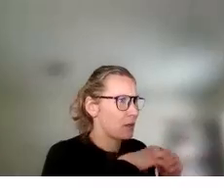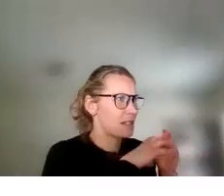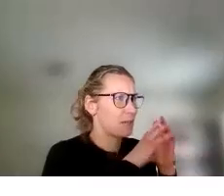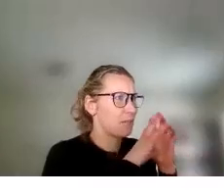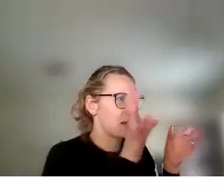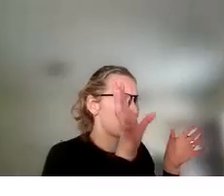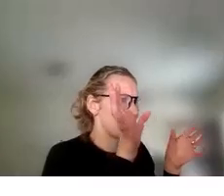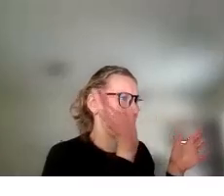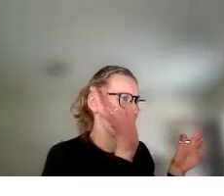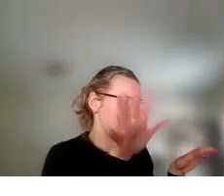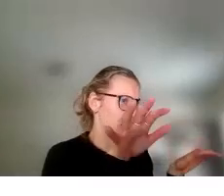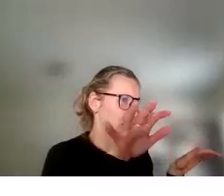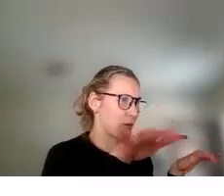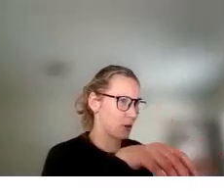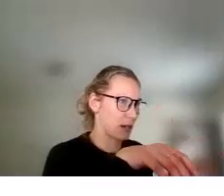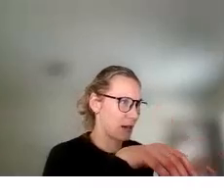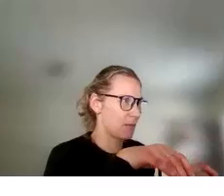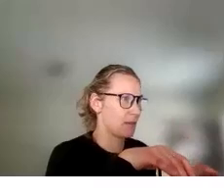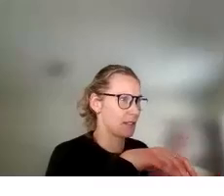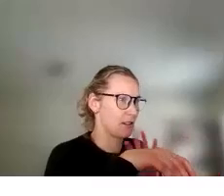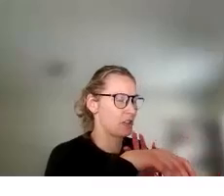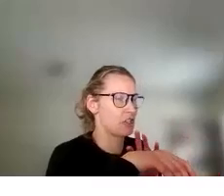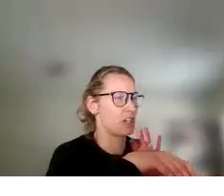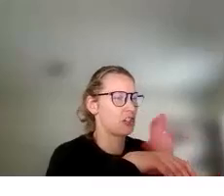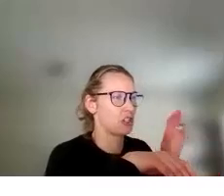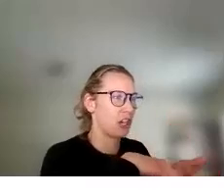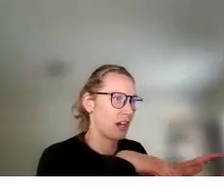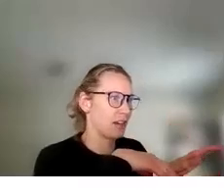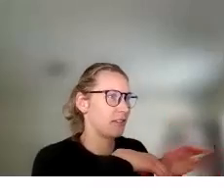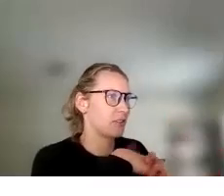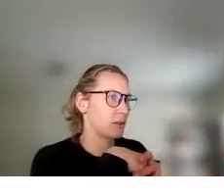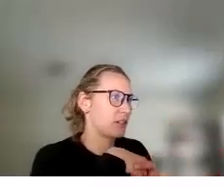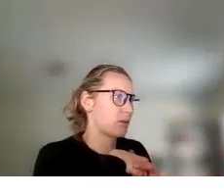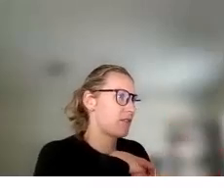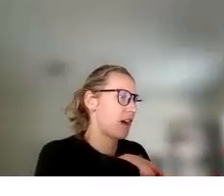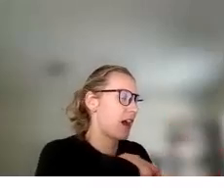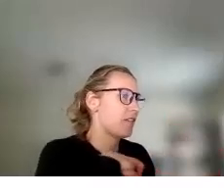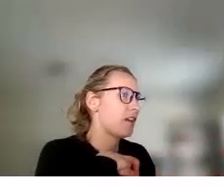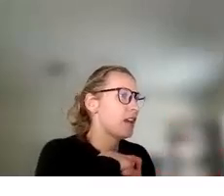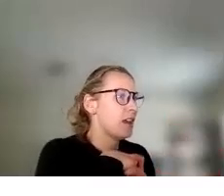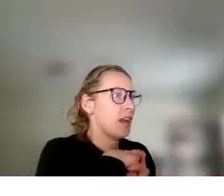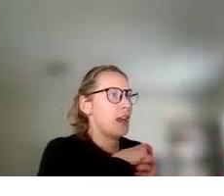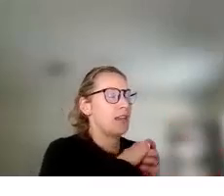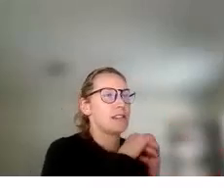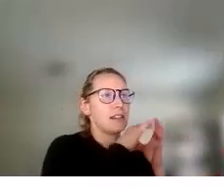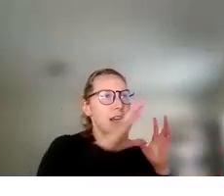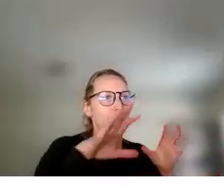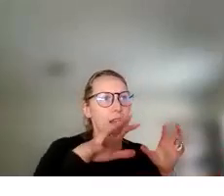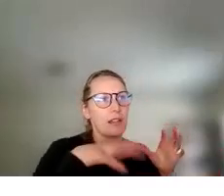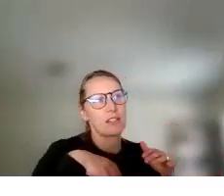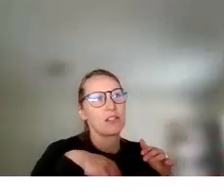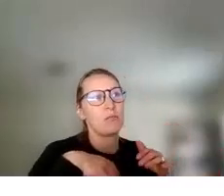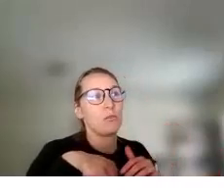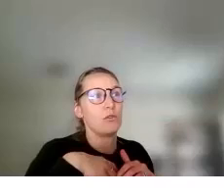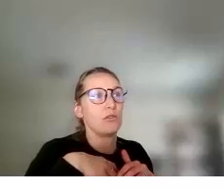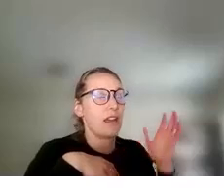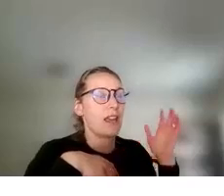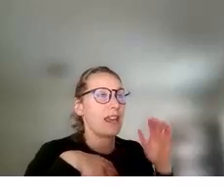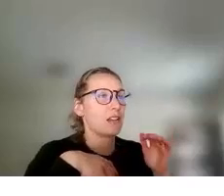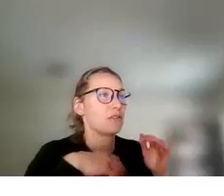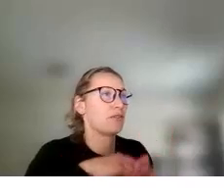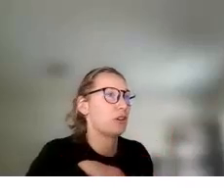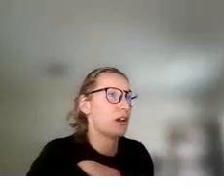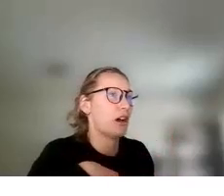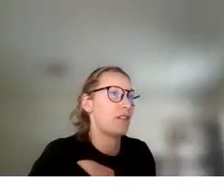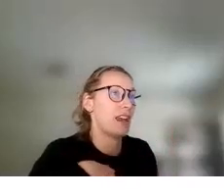presentation, but it's a big state plan program that's launching in July 2025. And it's allowing us to move